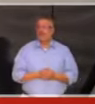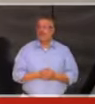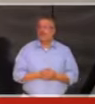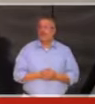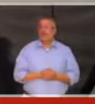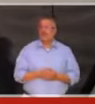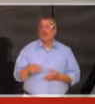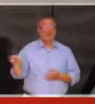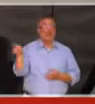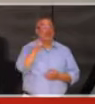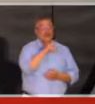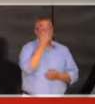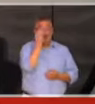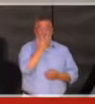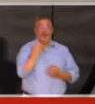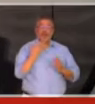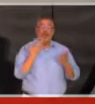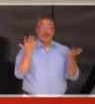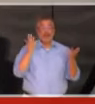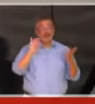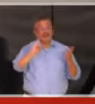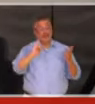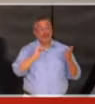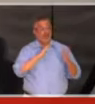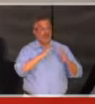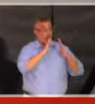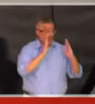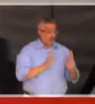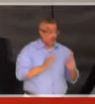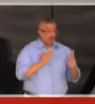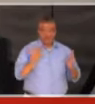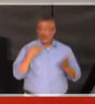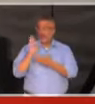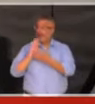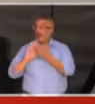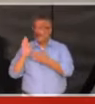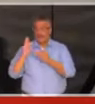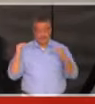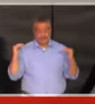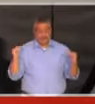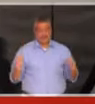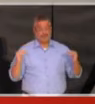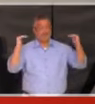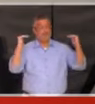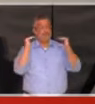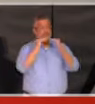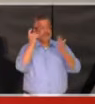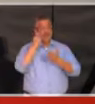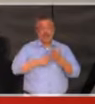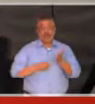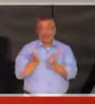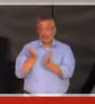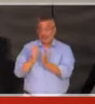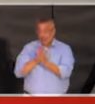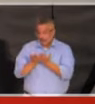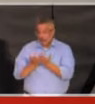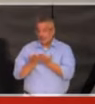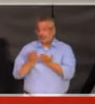I don't need to tell you that housing is half of the cost of going to college. Not tuition, it's books